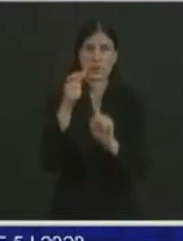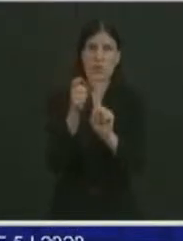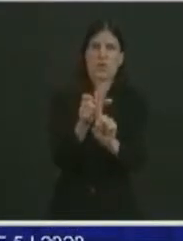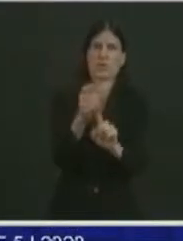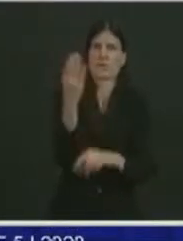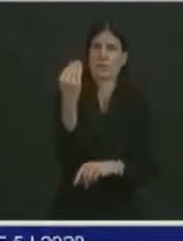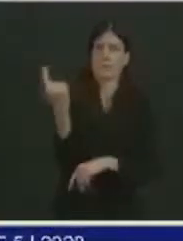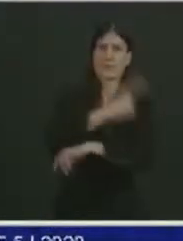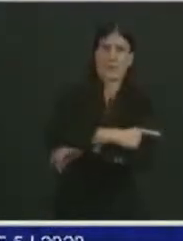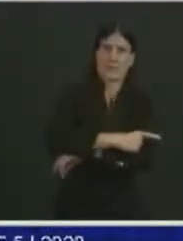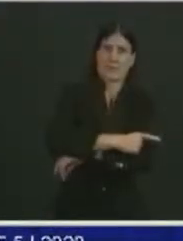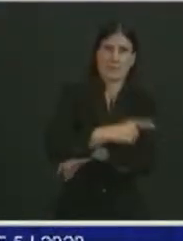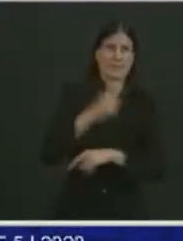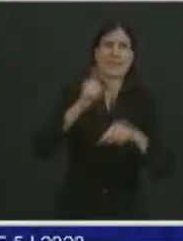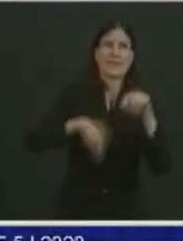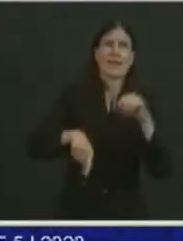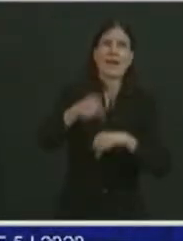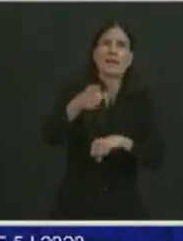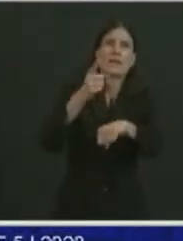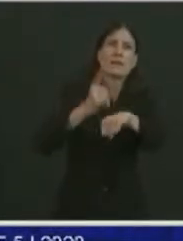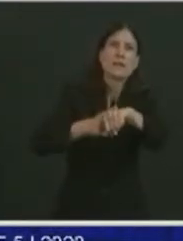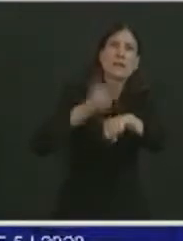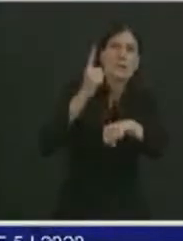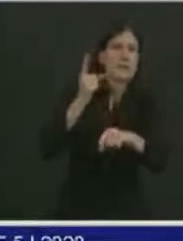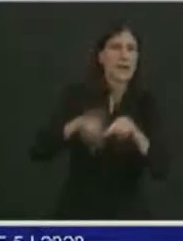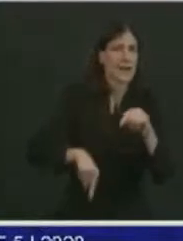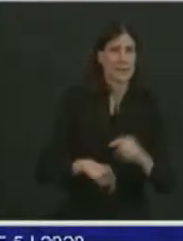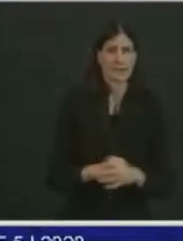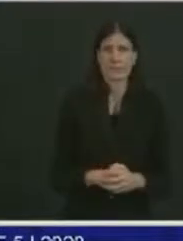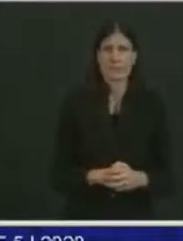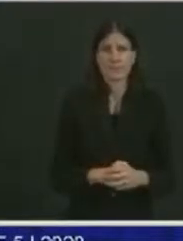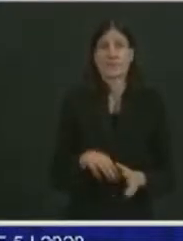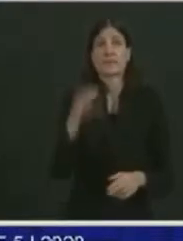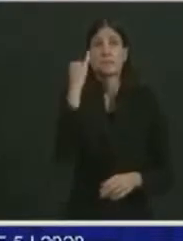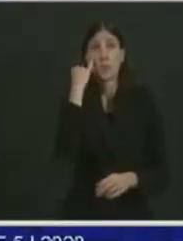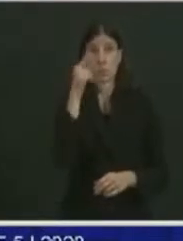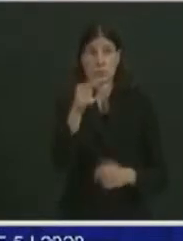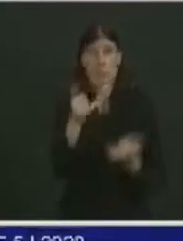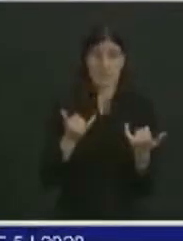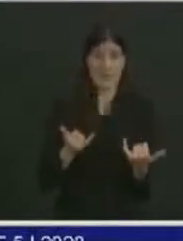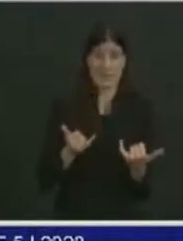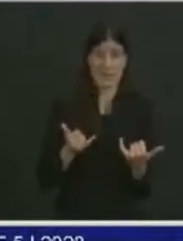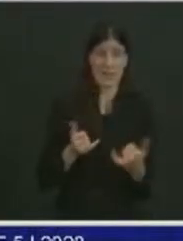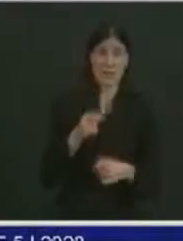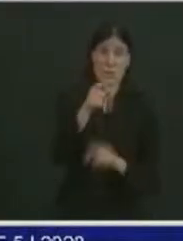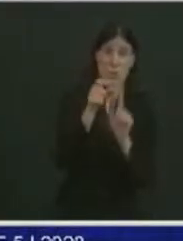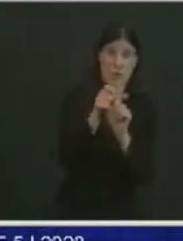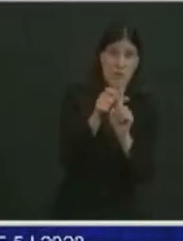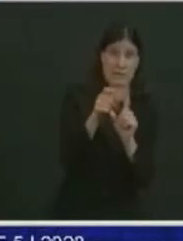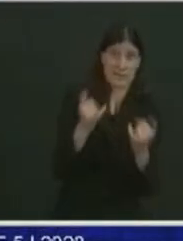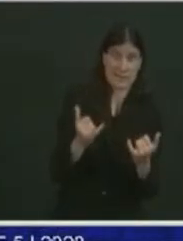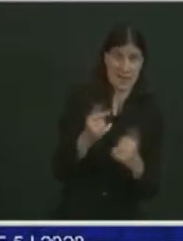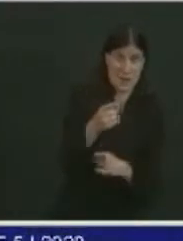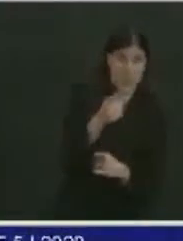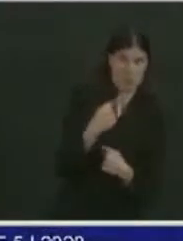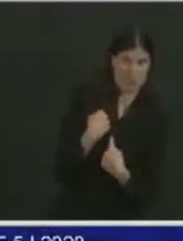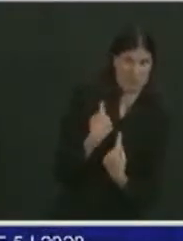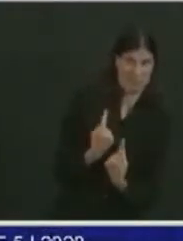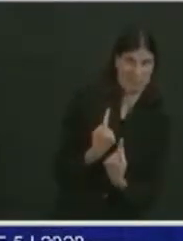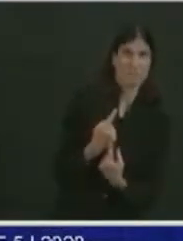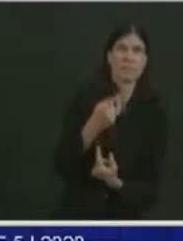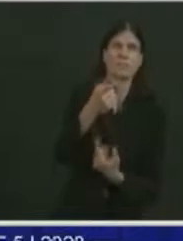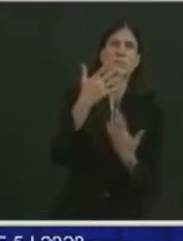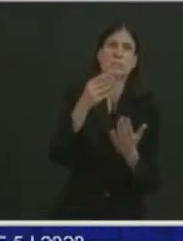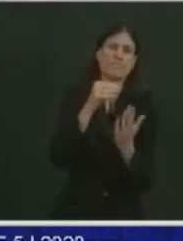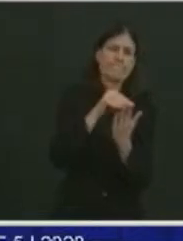on quarantine, it's very important that you track your own symptoms. And again, I would just encourage you to use the Crush COVID